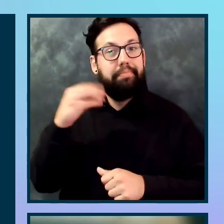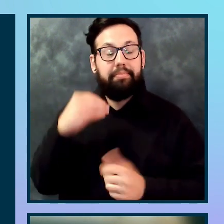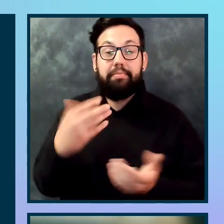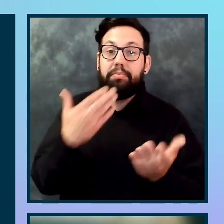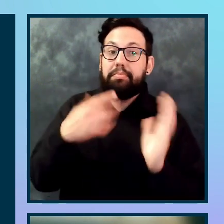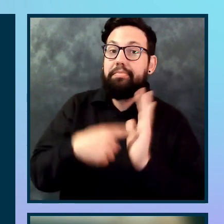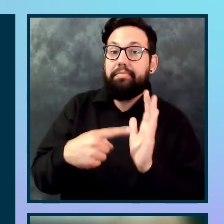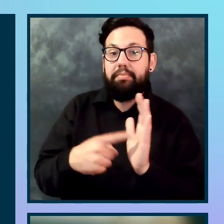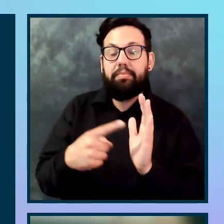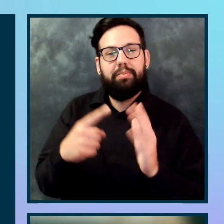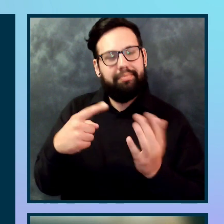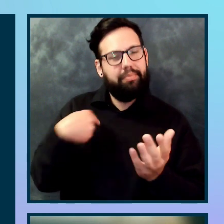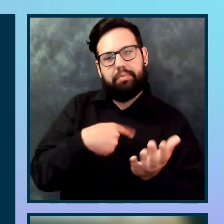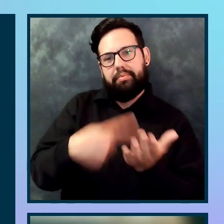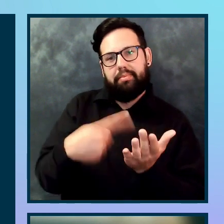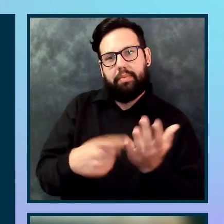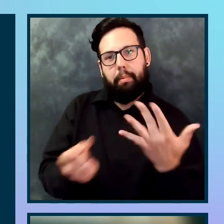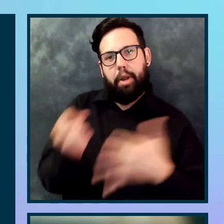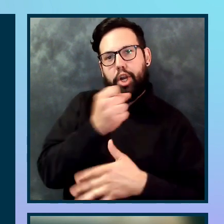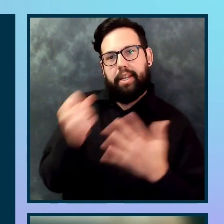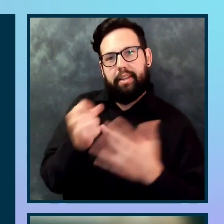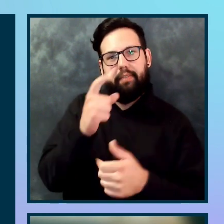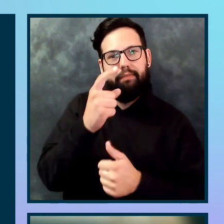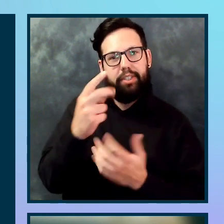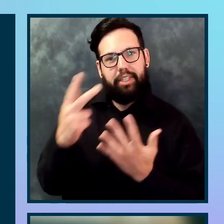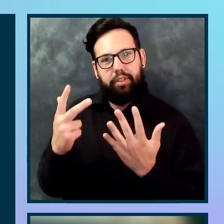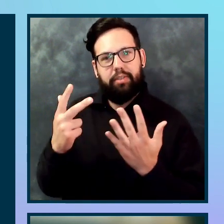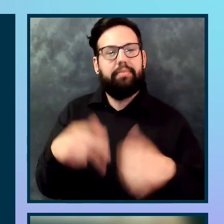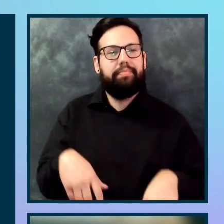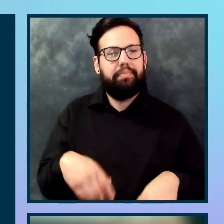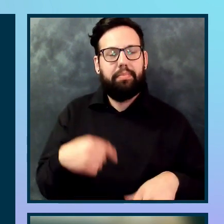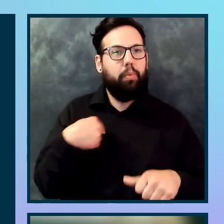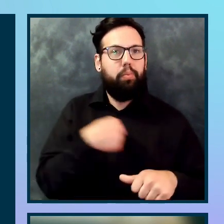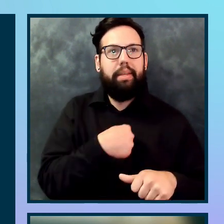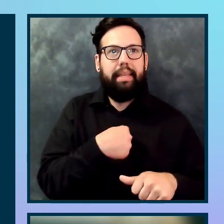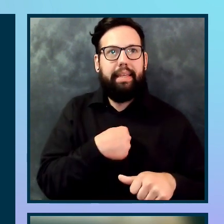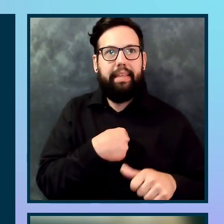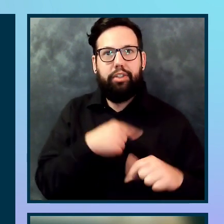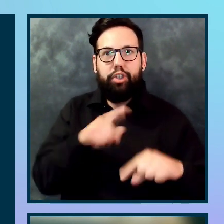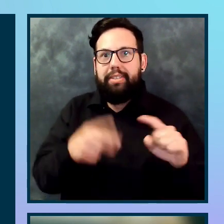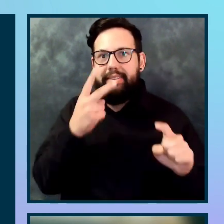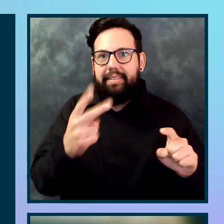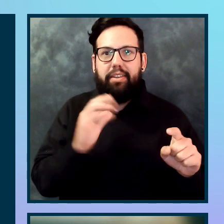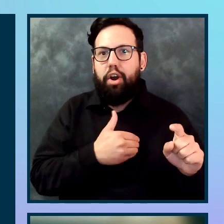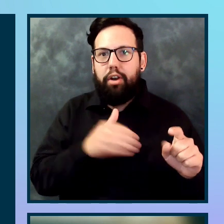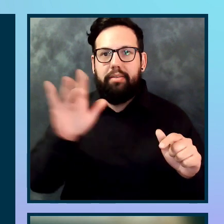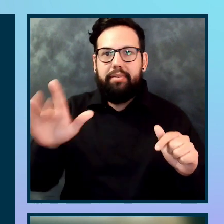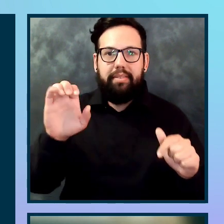priority. When it was default, we didn't even get to our edit button. We didn't know that that was there.